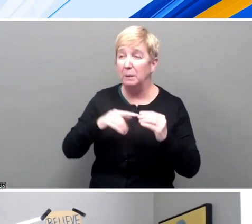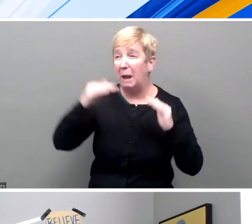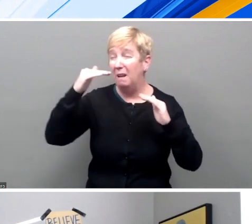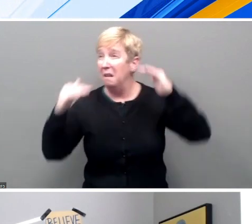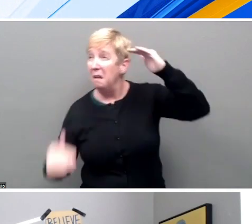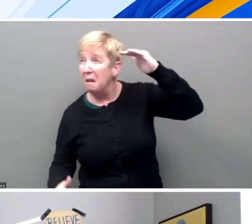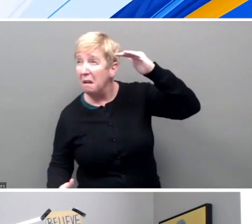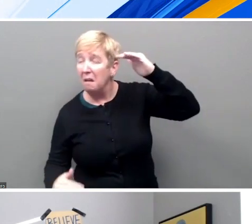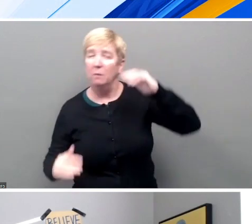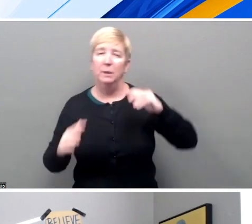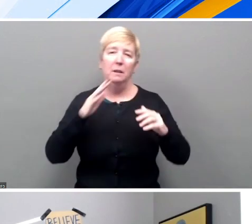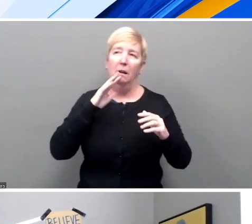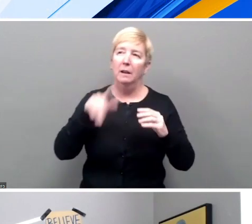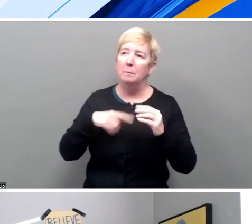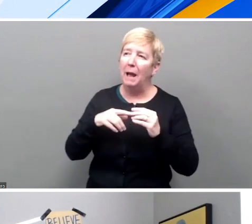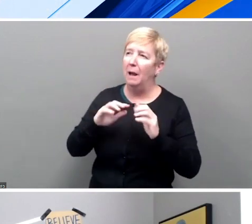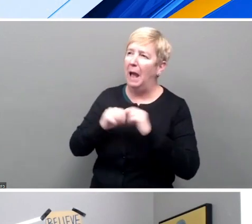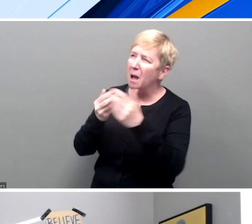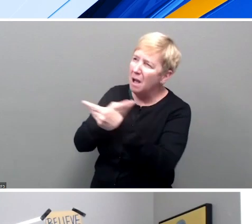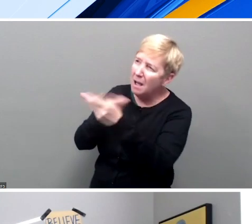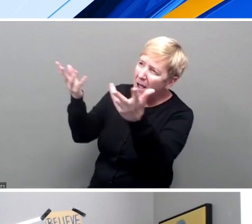are being distributed globally,